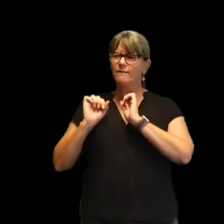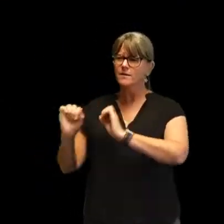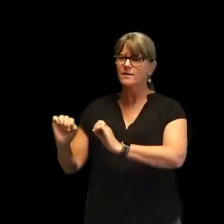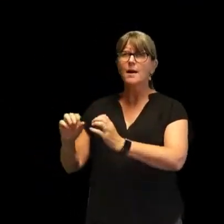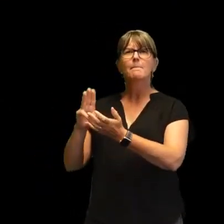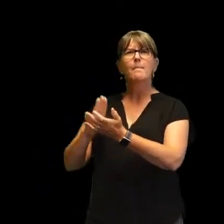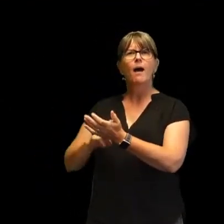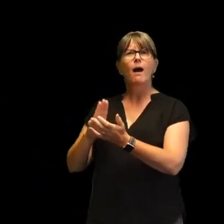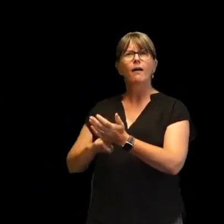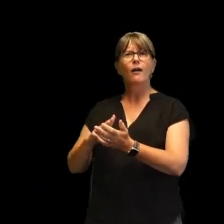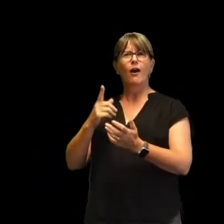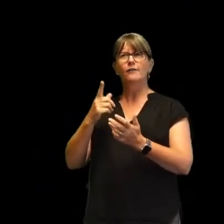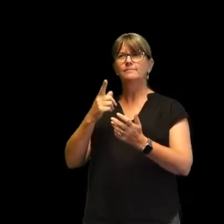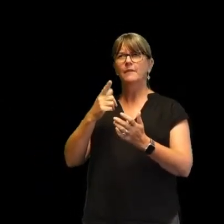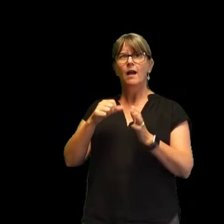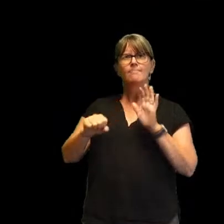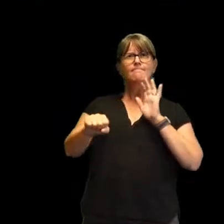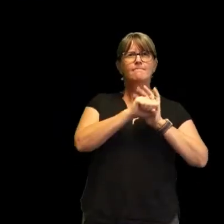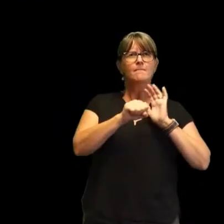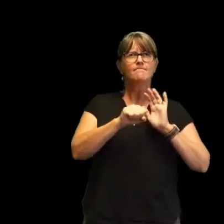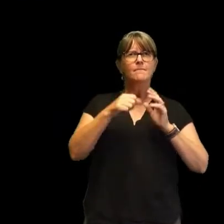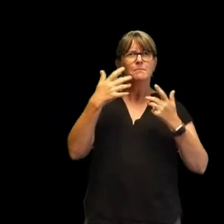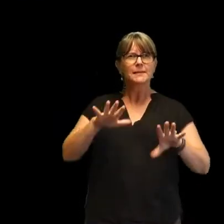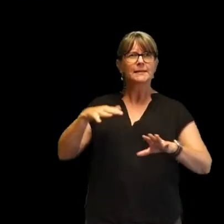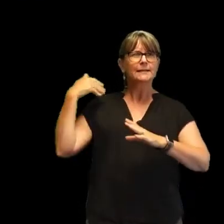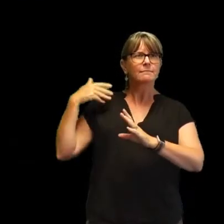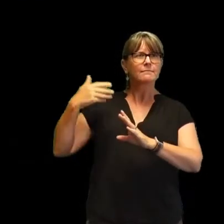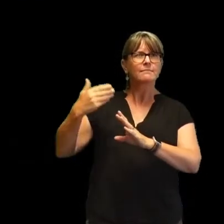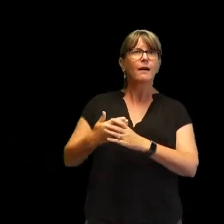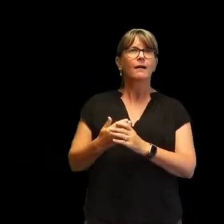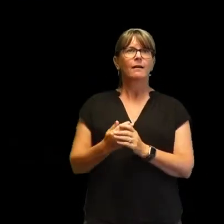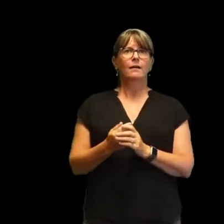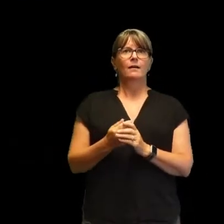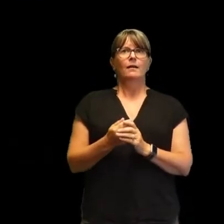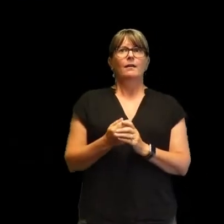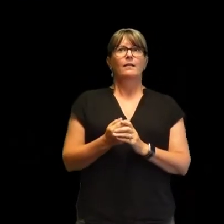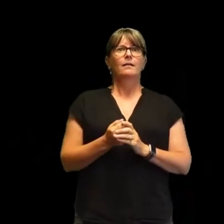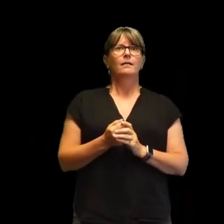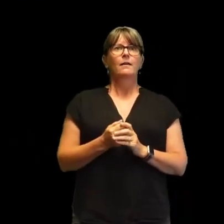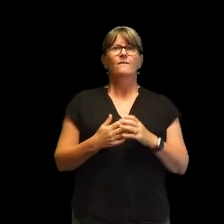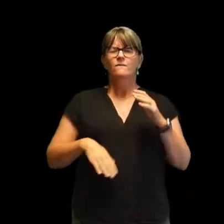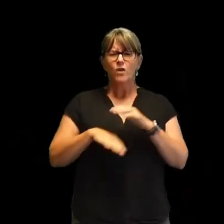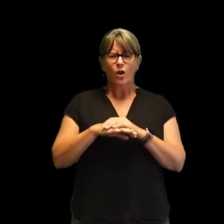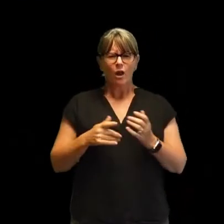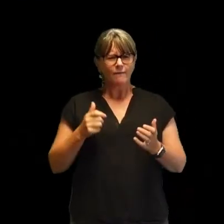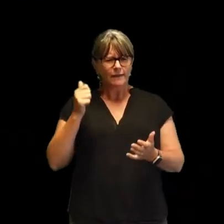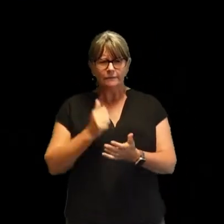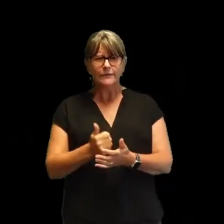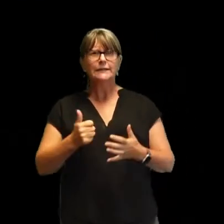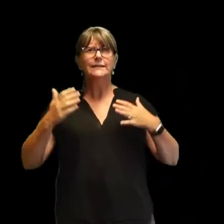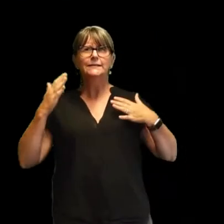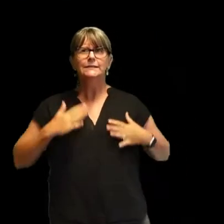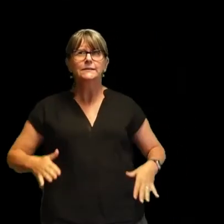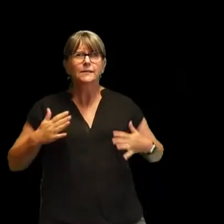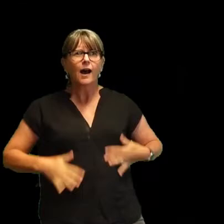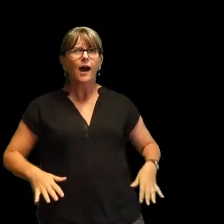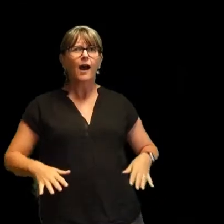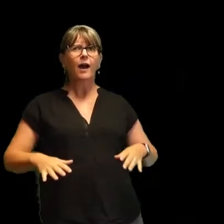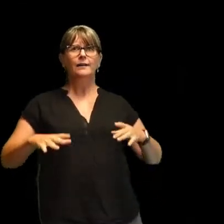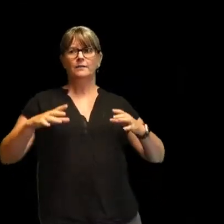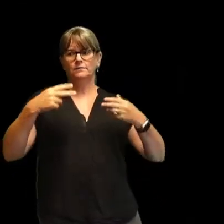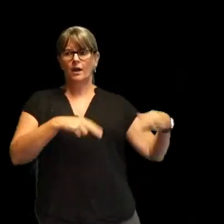trademark razor-sharp physicality. It's full of sumptuous design. The dancers are going to be head to toe covered in sequins.